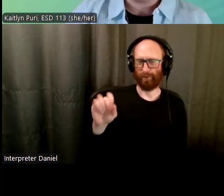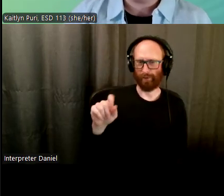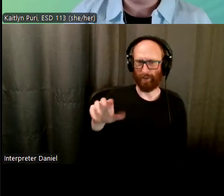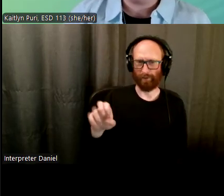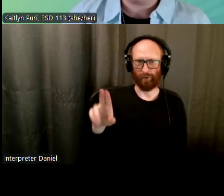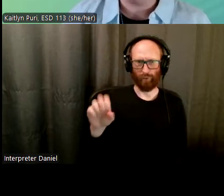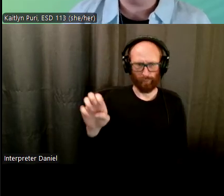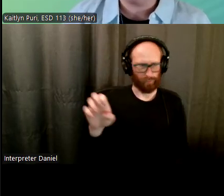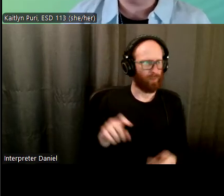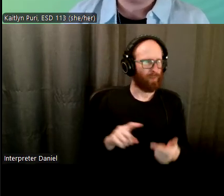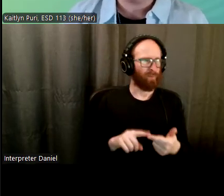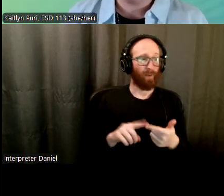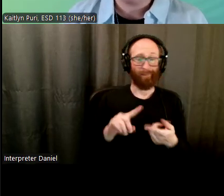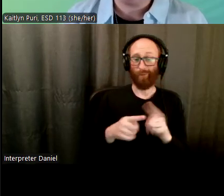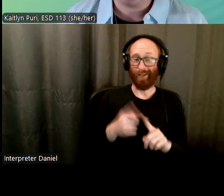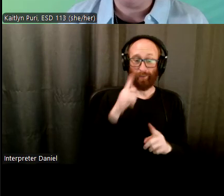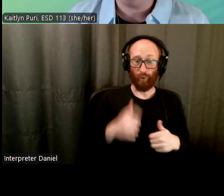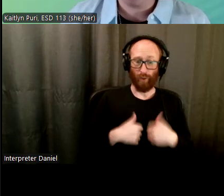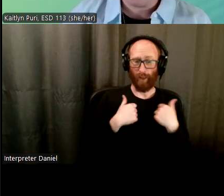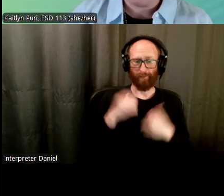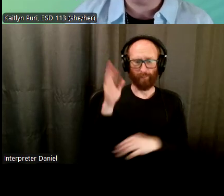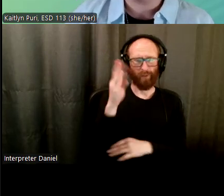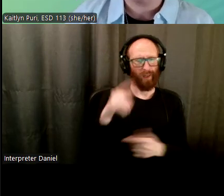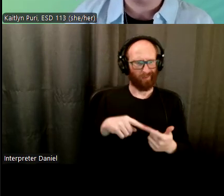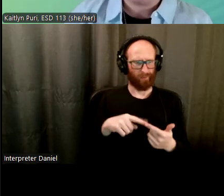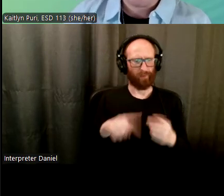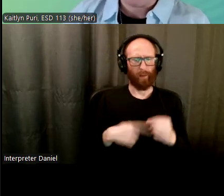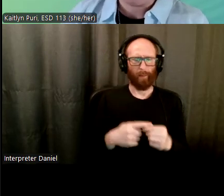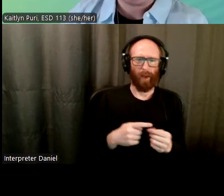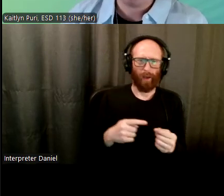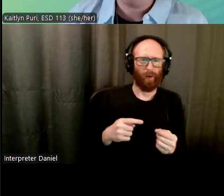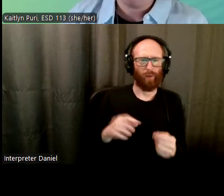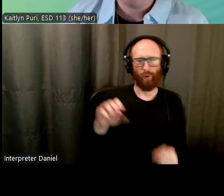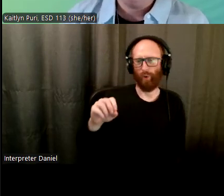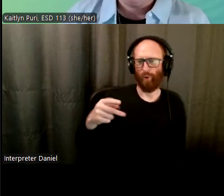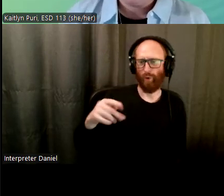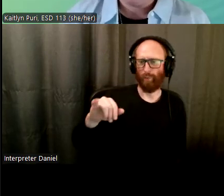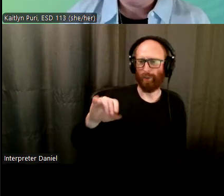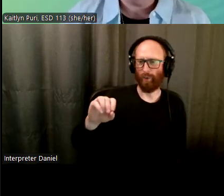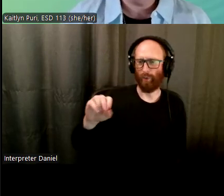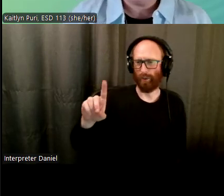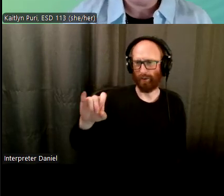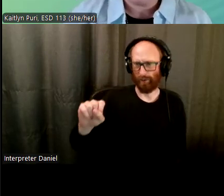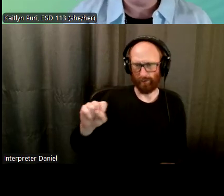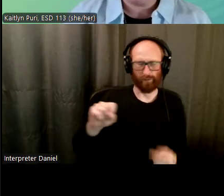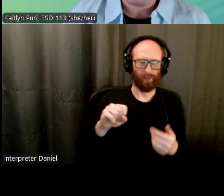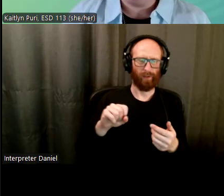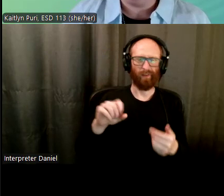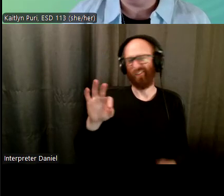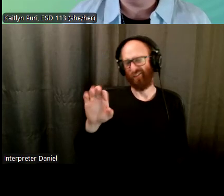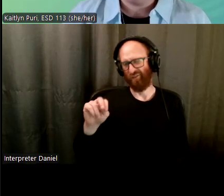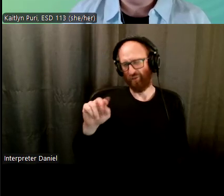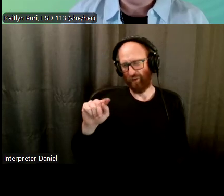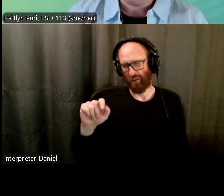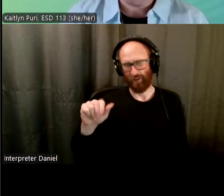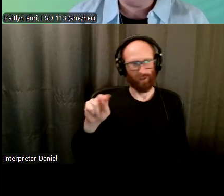an educational presentation about opioids and fentanyl. Our stress, anxiety,